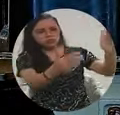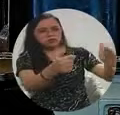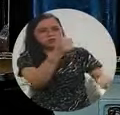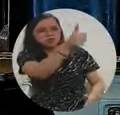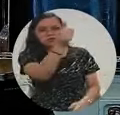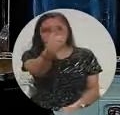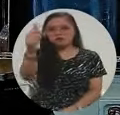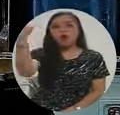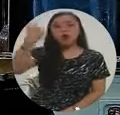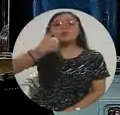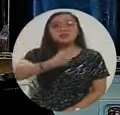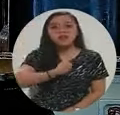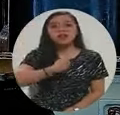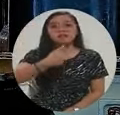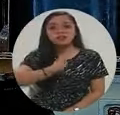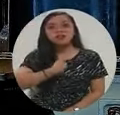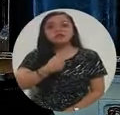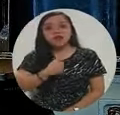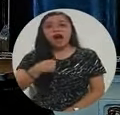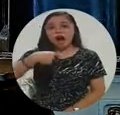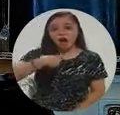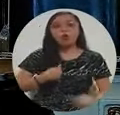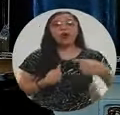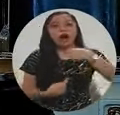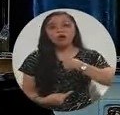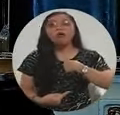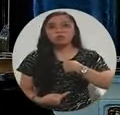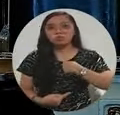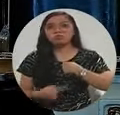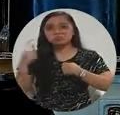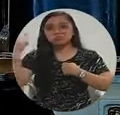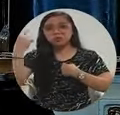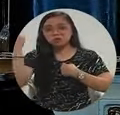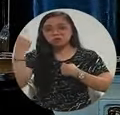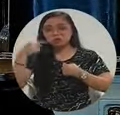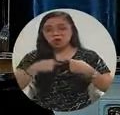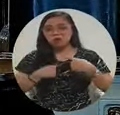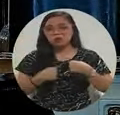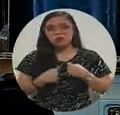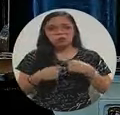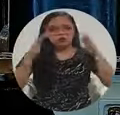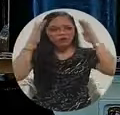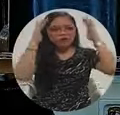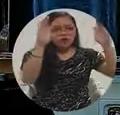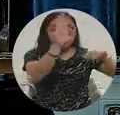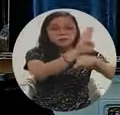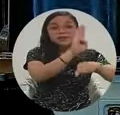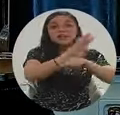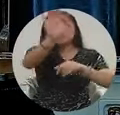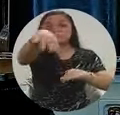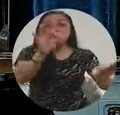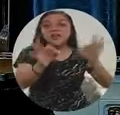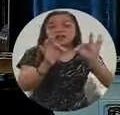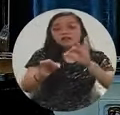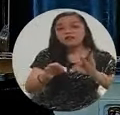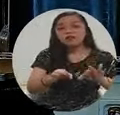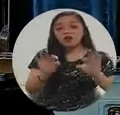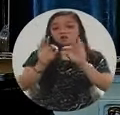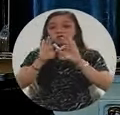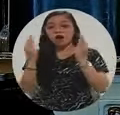To remove your attention from yourself, and you will focus on your ministry, on your business, on